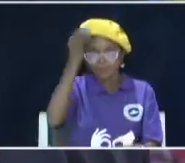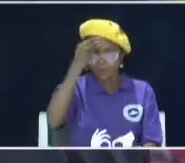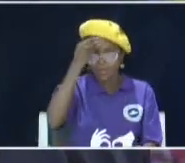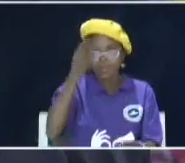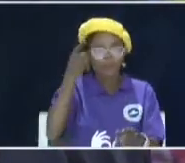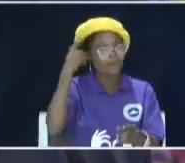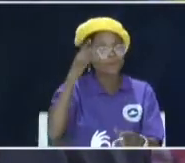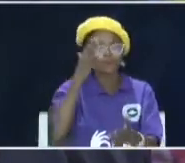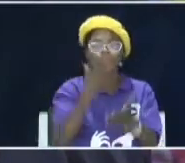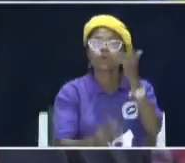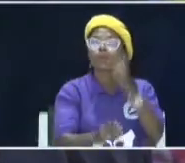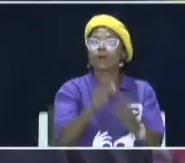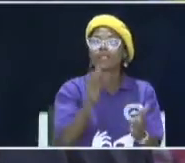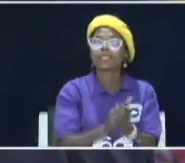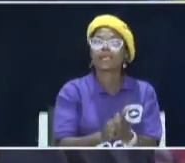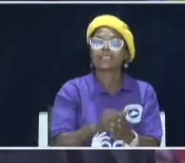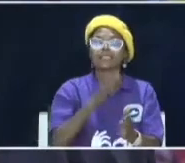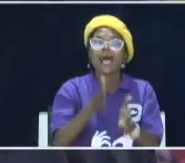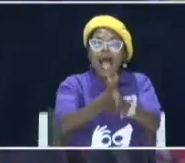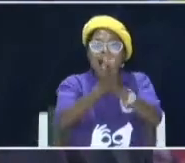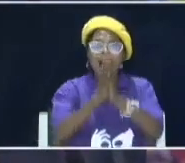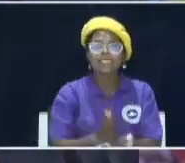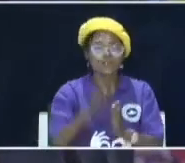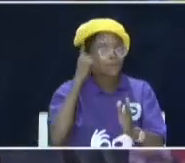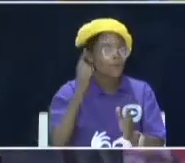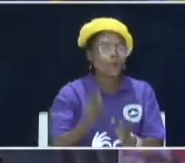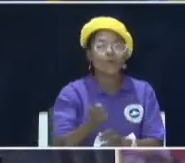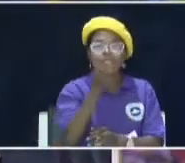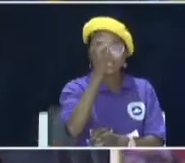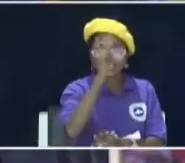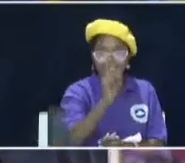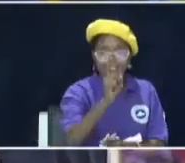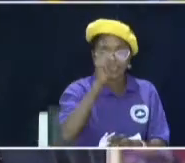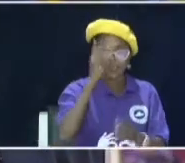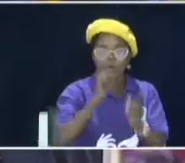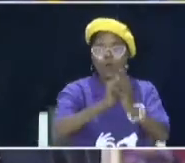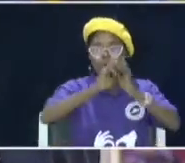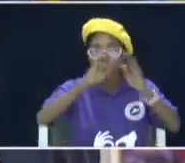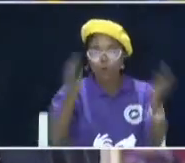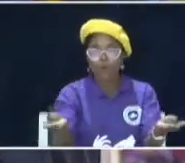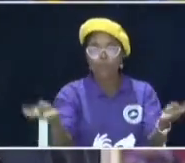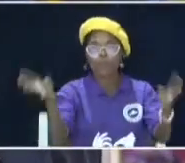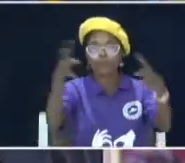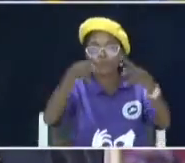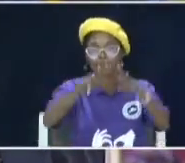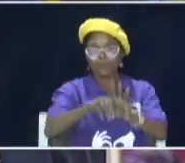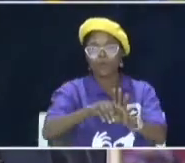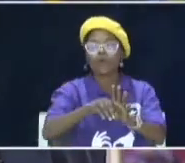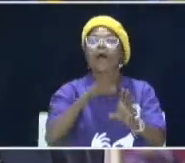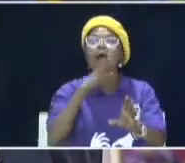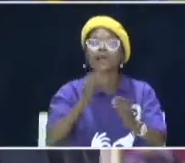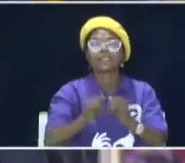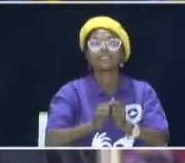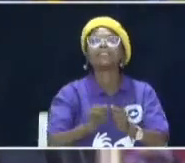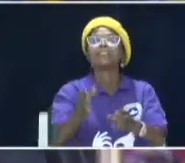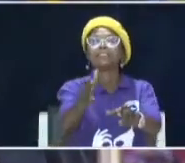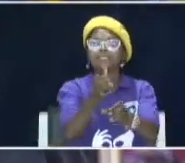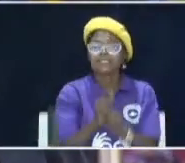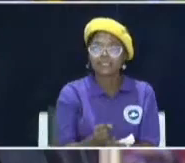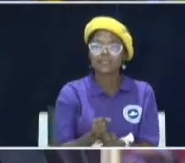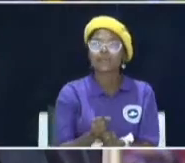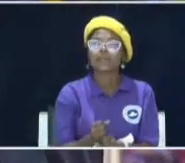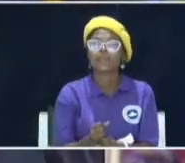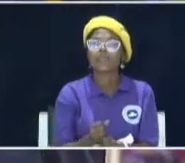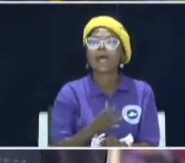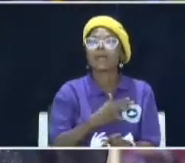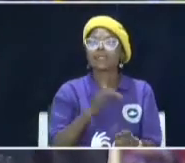a single open door will receive 7 open doors miraculously. A PhD